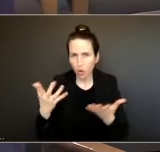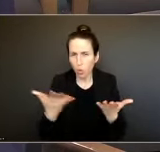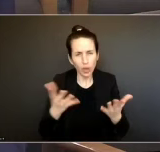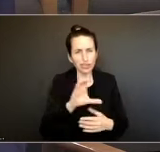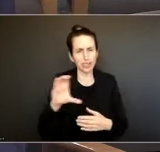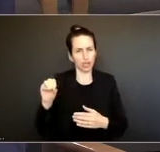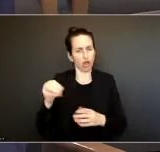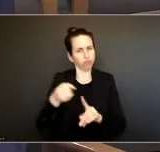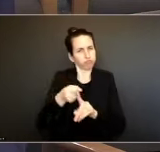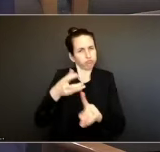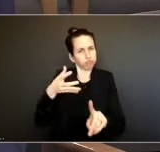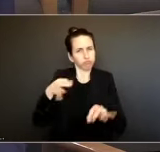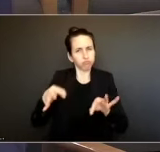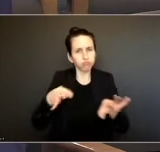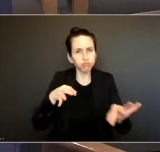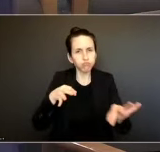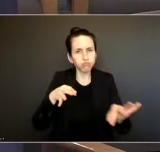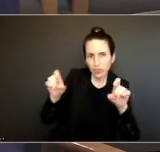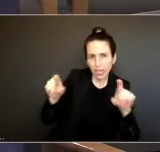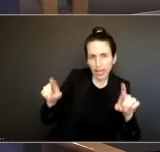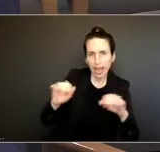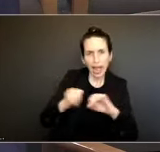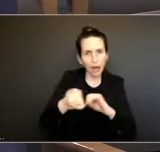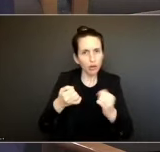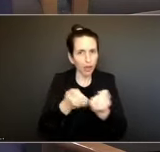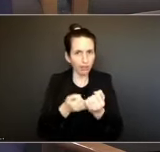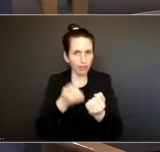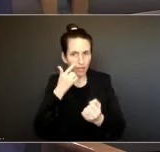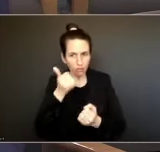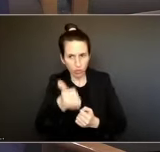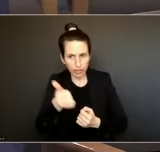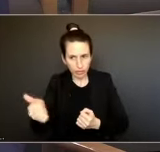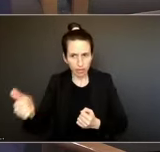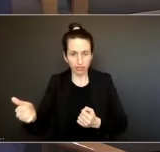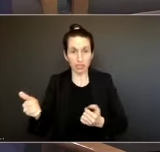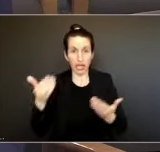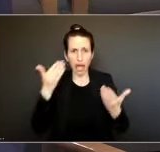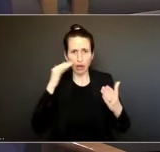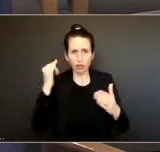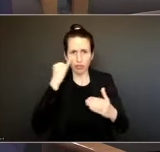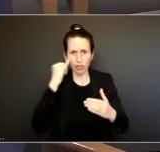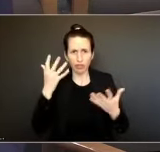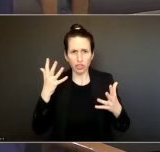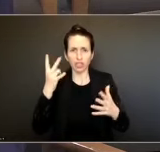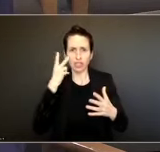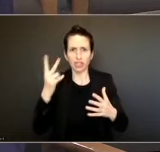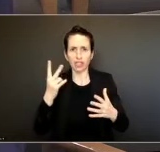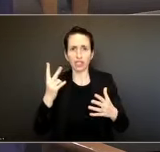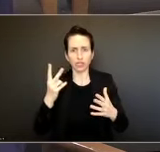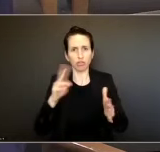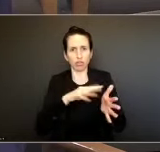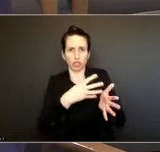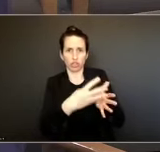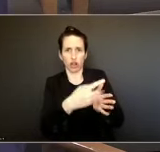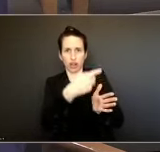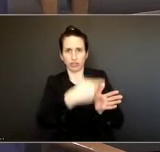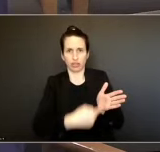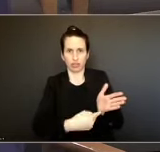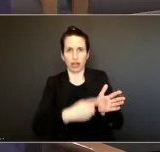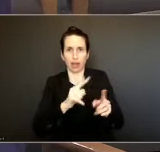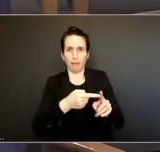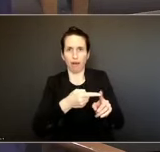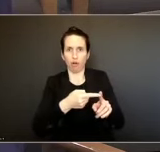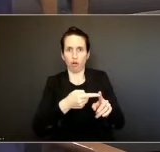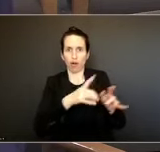do you advocate for yourself? I don't know if you've seen the organizing chart of what our systems and where care coordination comes from. It's